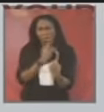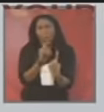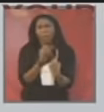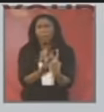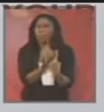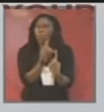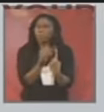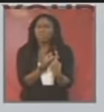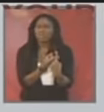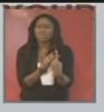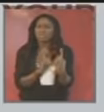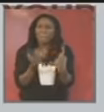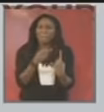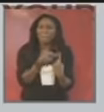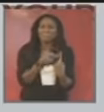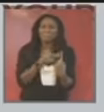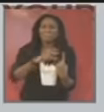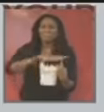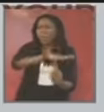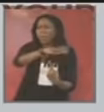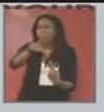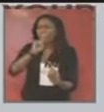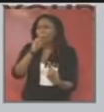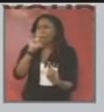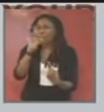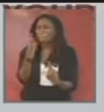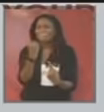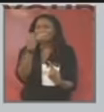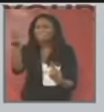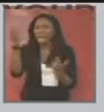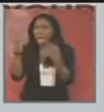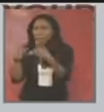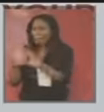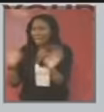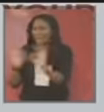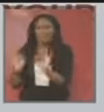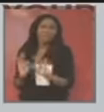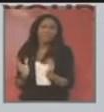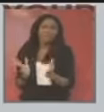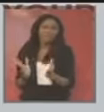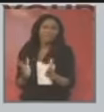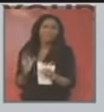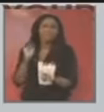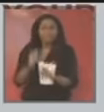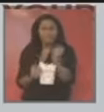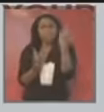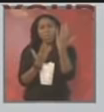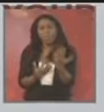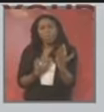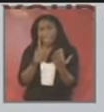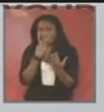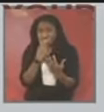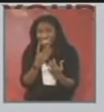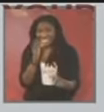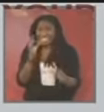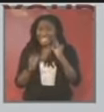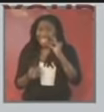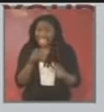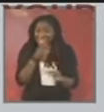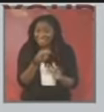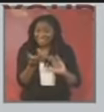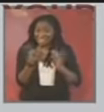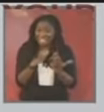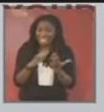in that particular instance that you noted. However, we need to wait and see what the findings have been to see if it was attributable to the vaccine